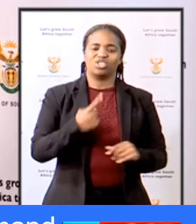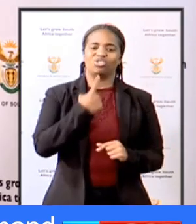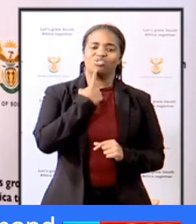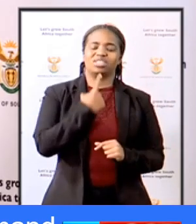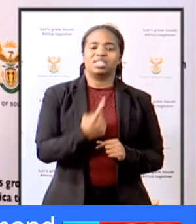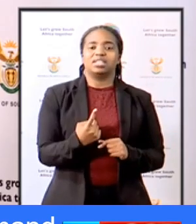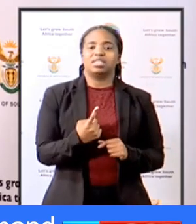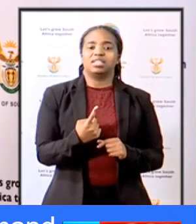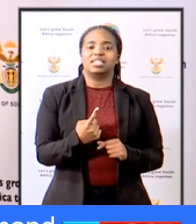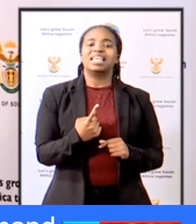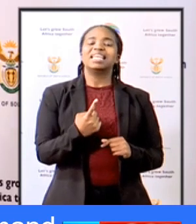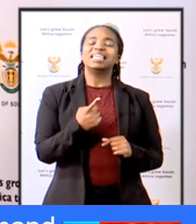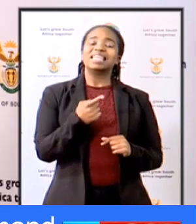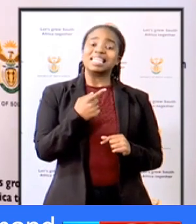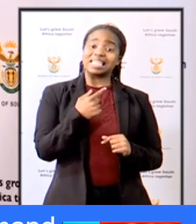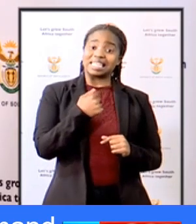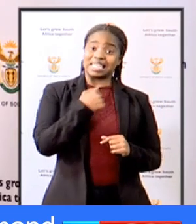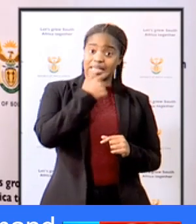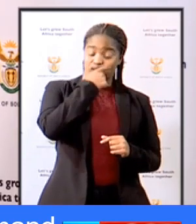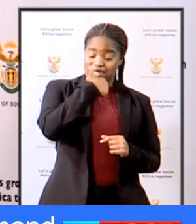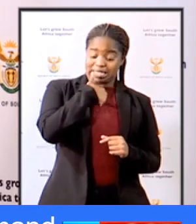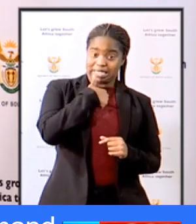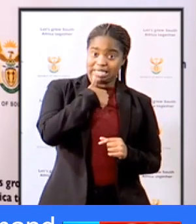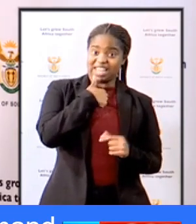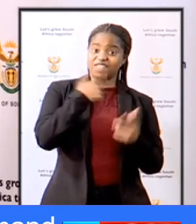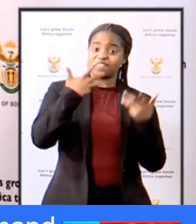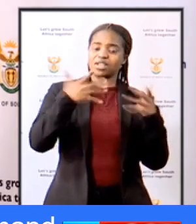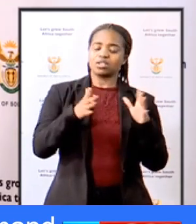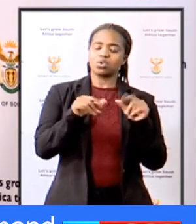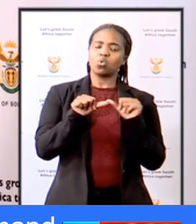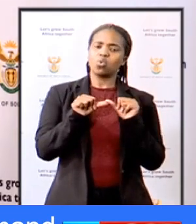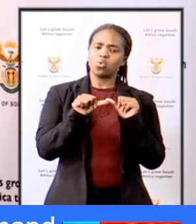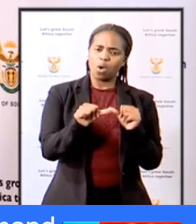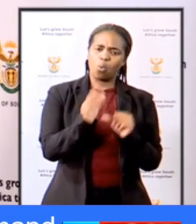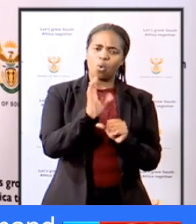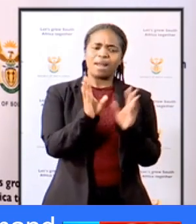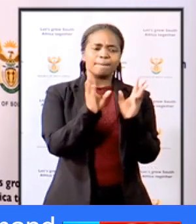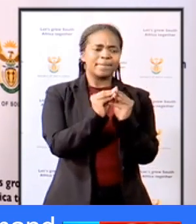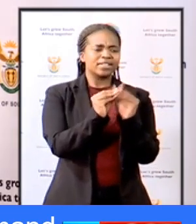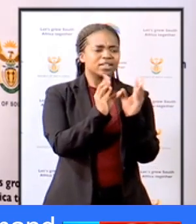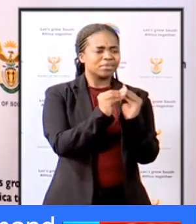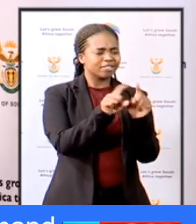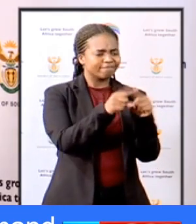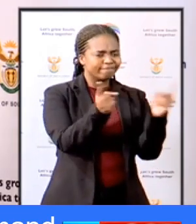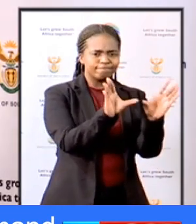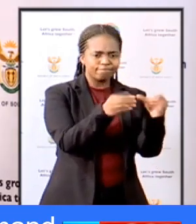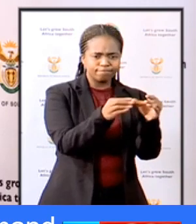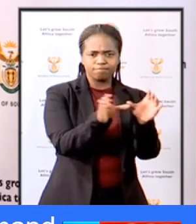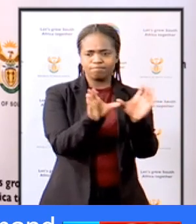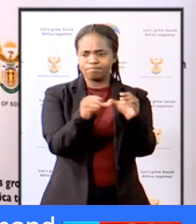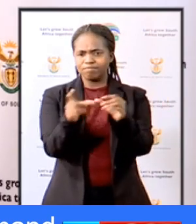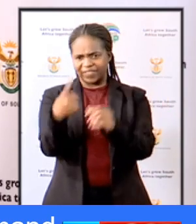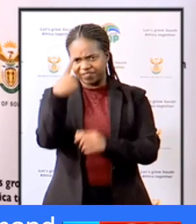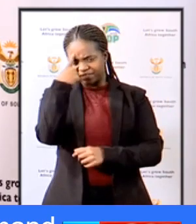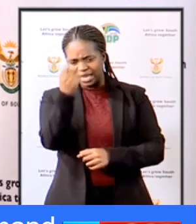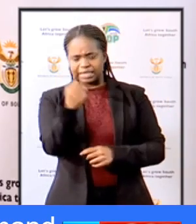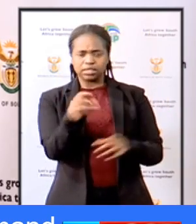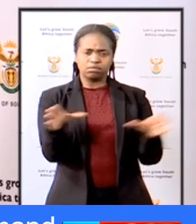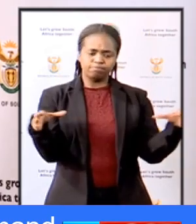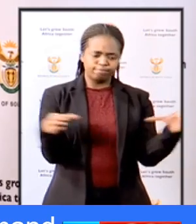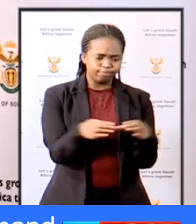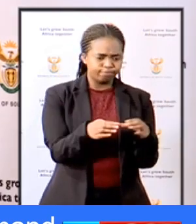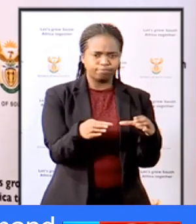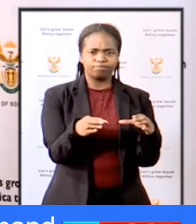nation that he is continuing these meetings with our faith-based